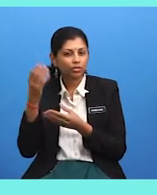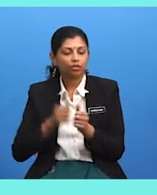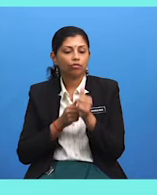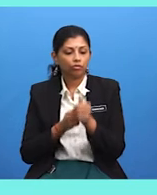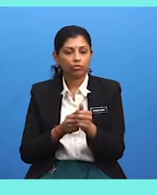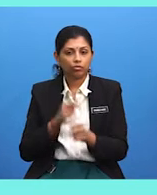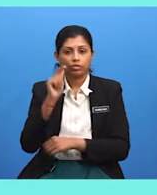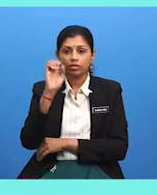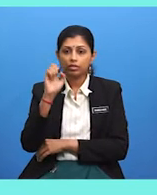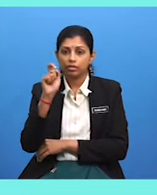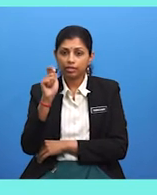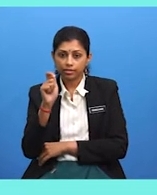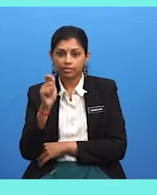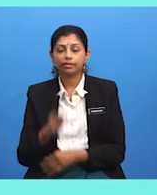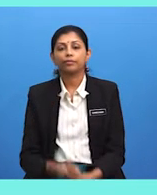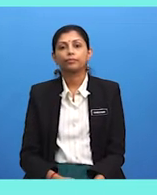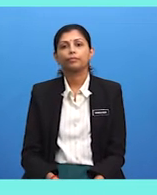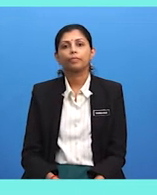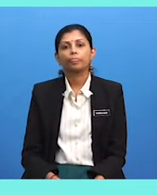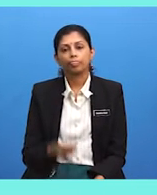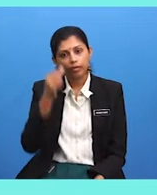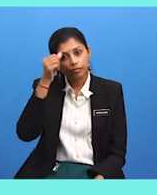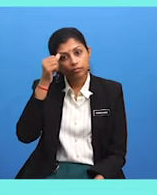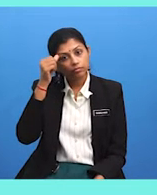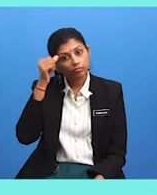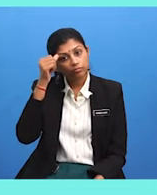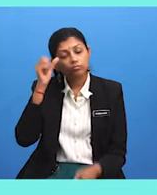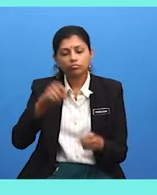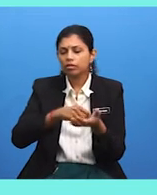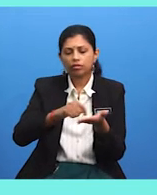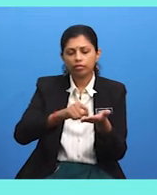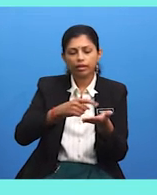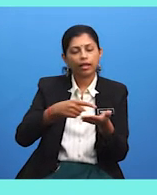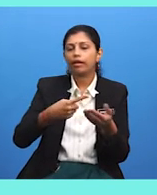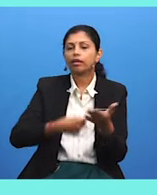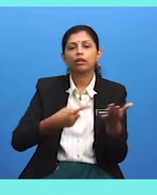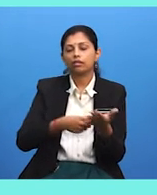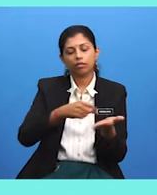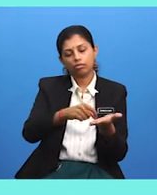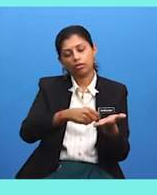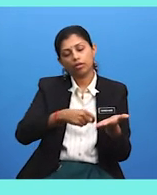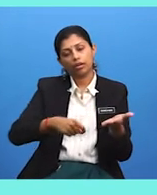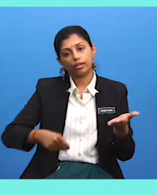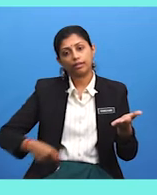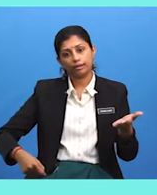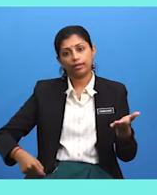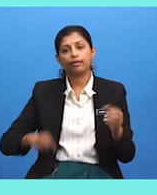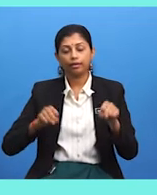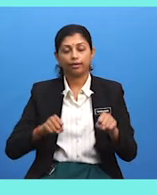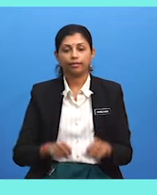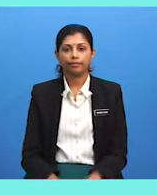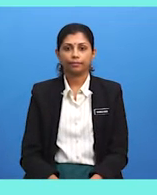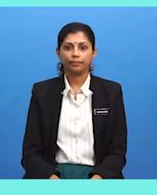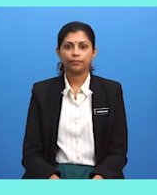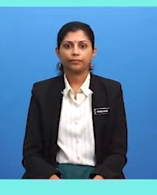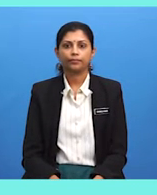the text you have to listen to. There you can scribble or write the drafts of your answers before transferring